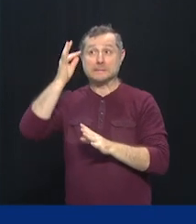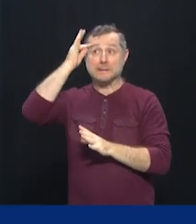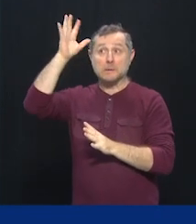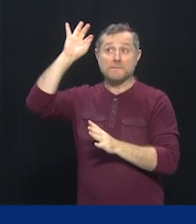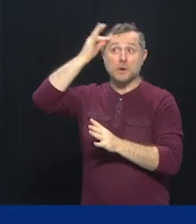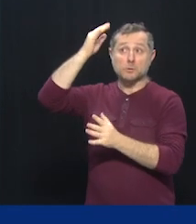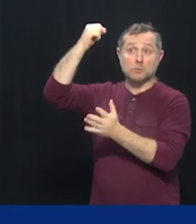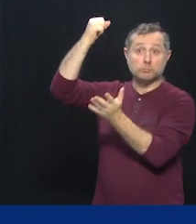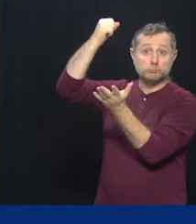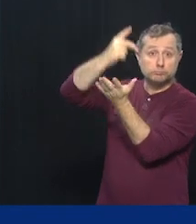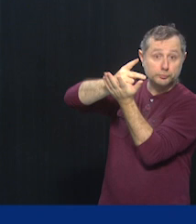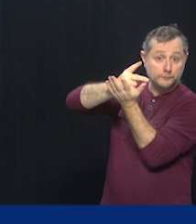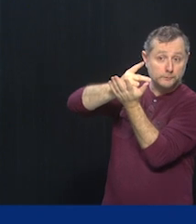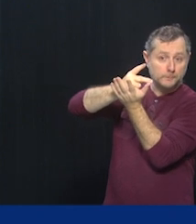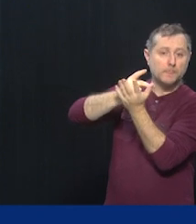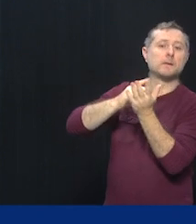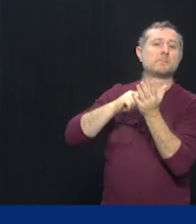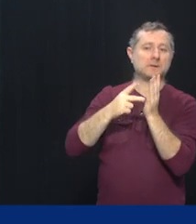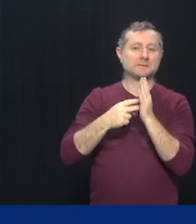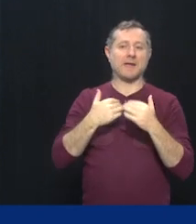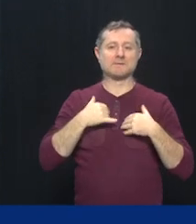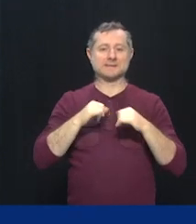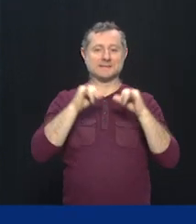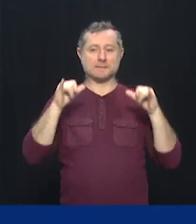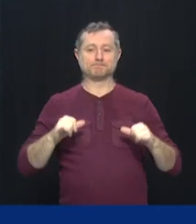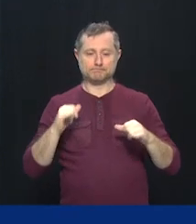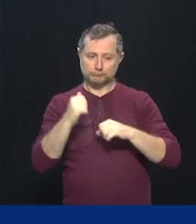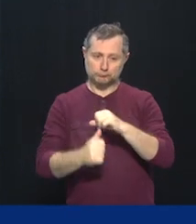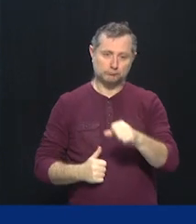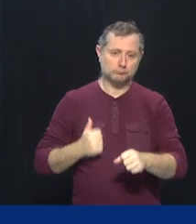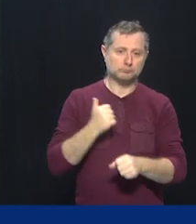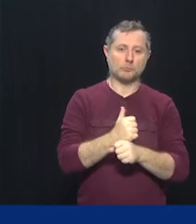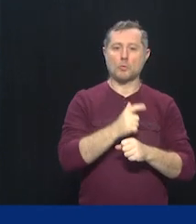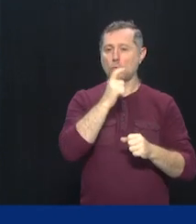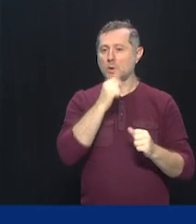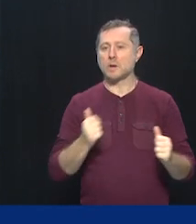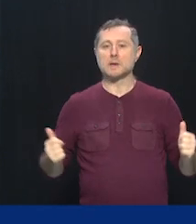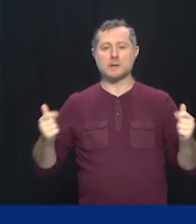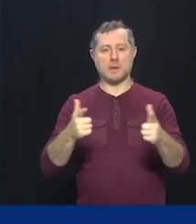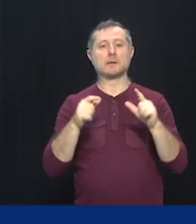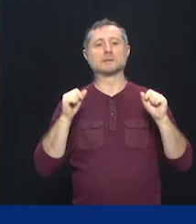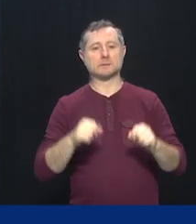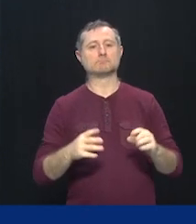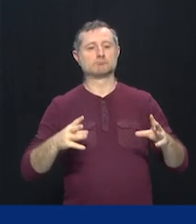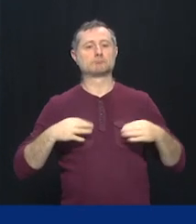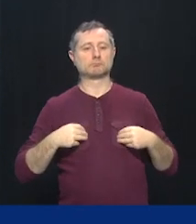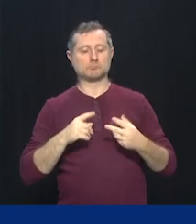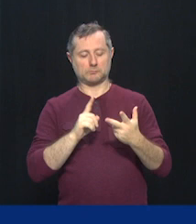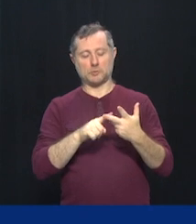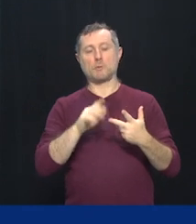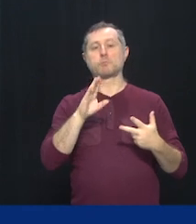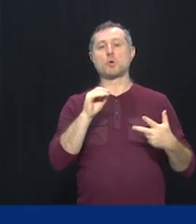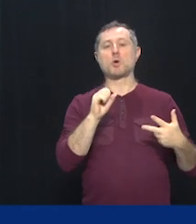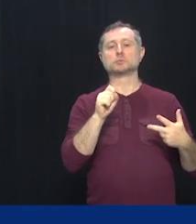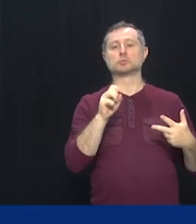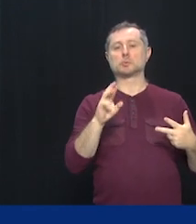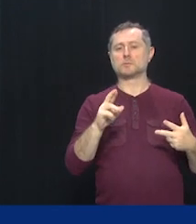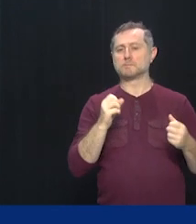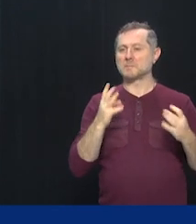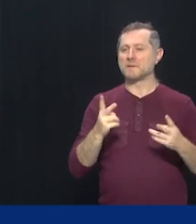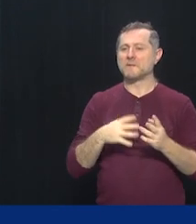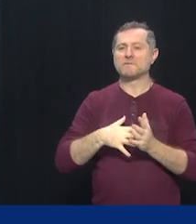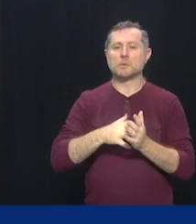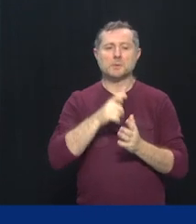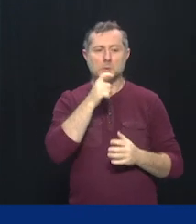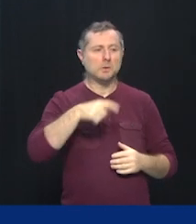in place to make sure that everybody gets a booster. There's a lot of anxiety. A lot of our most vulnerable citizens last December and